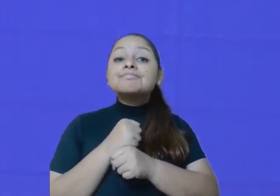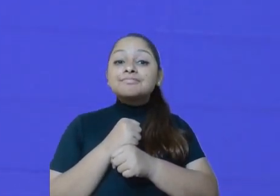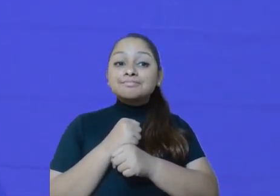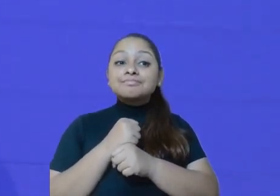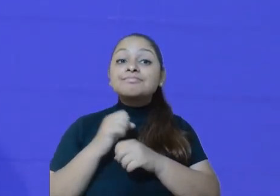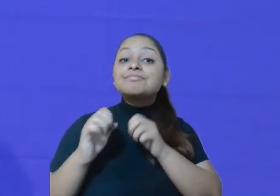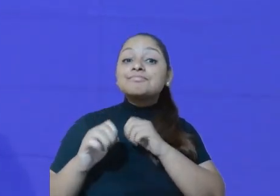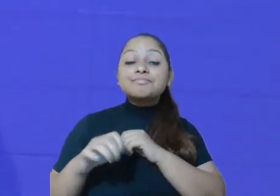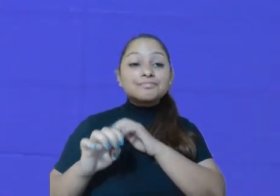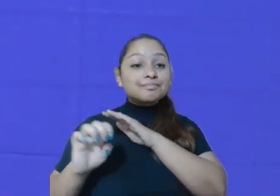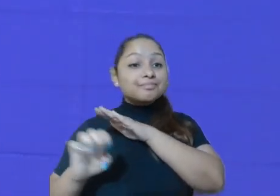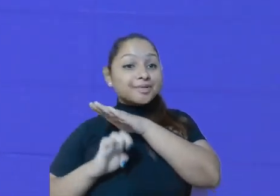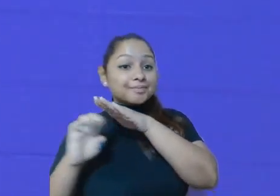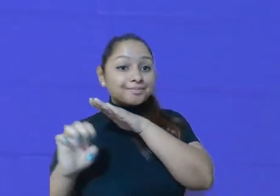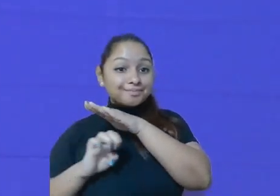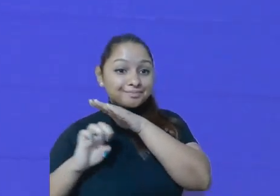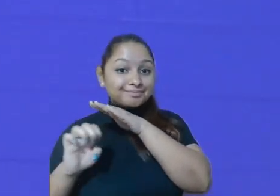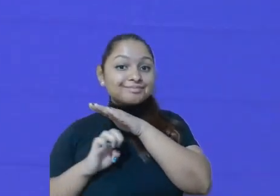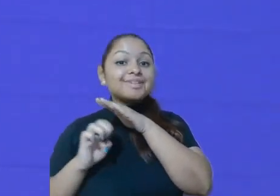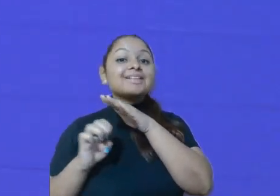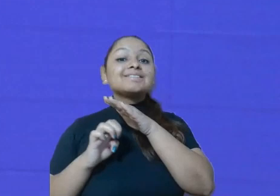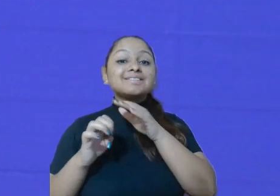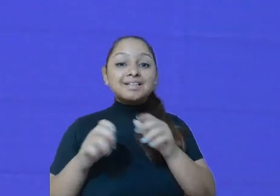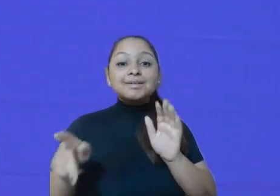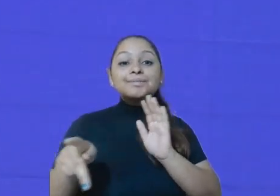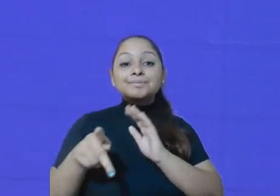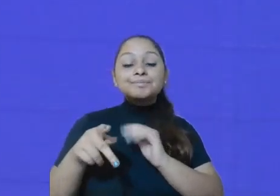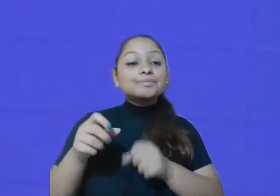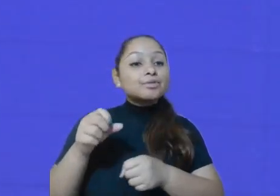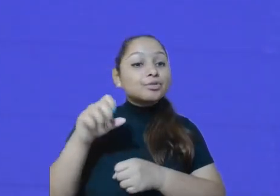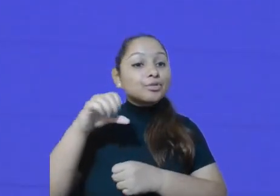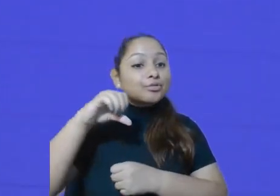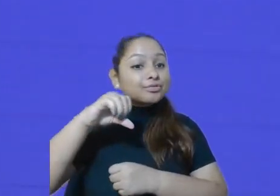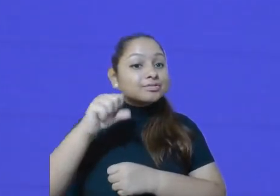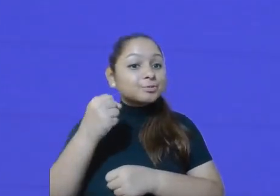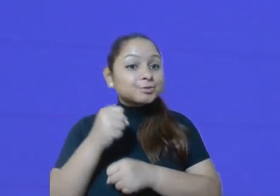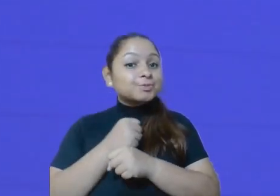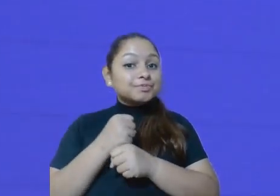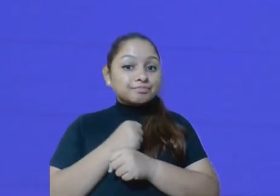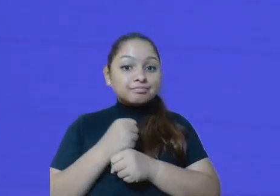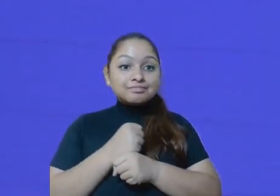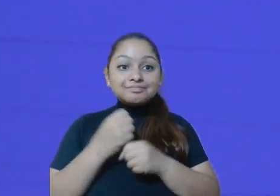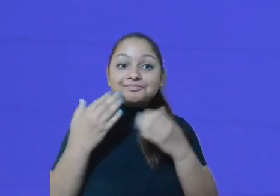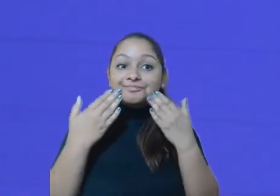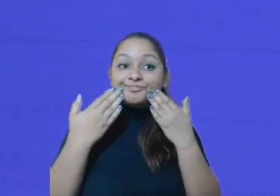a startup of 98 years old. So first of all, I'd like to